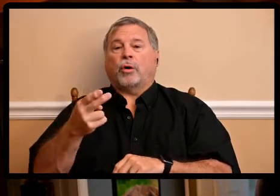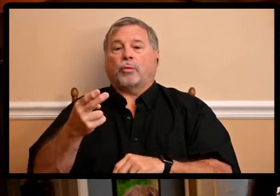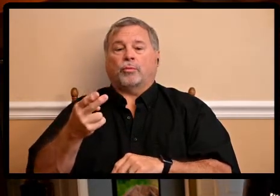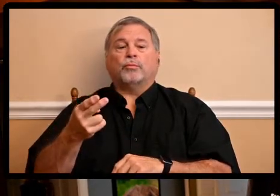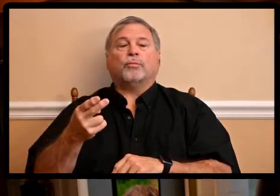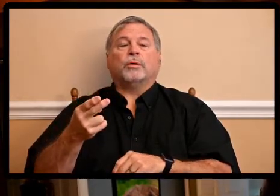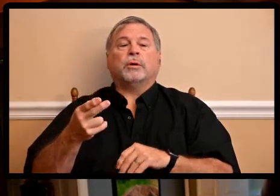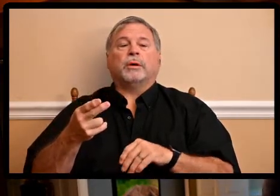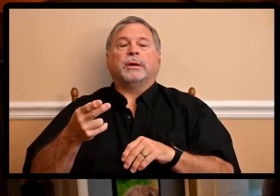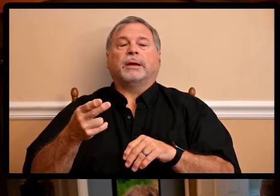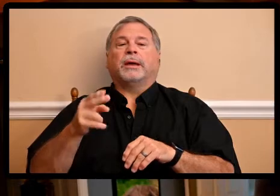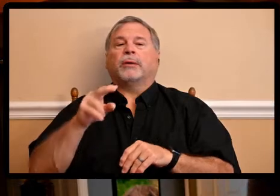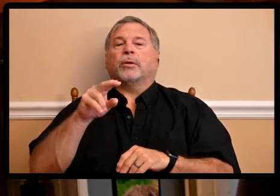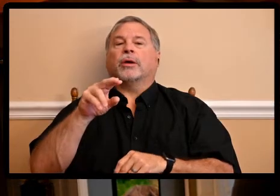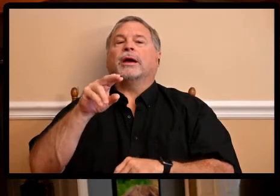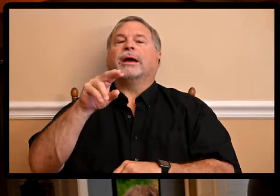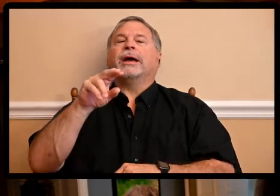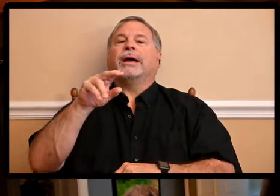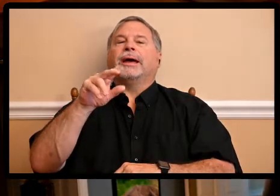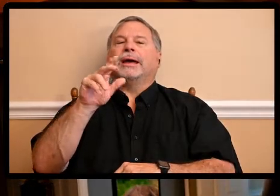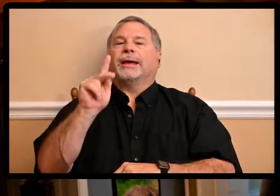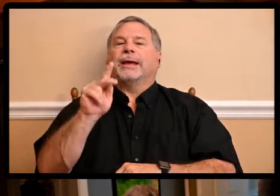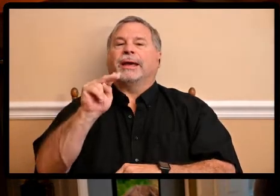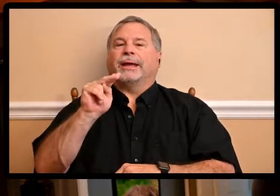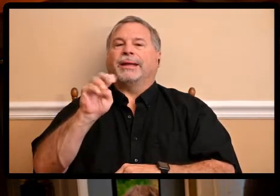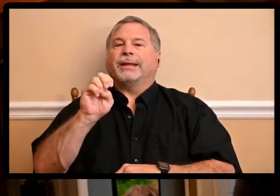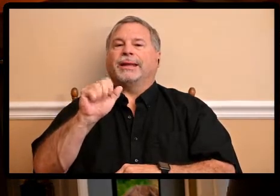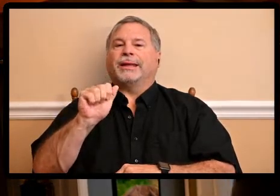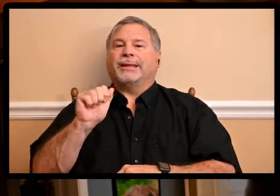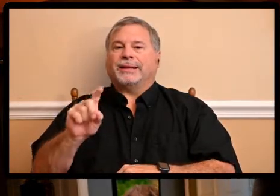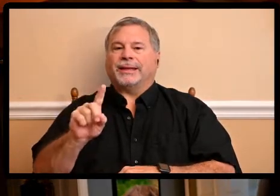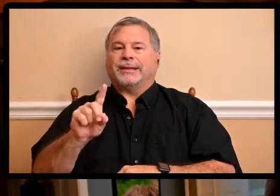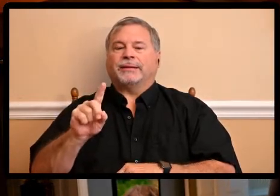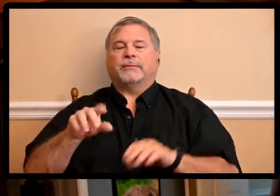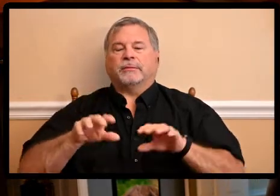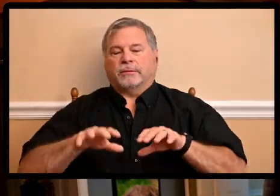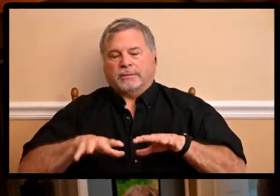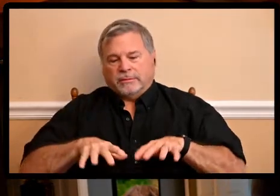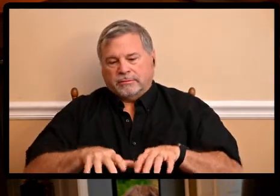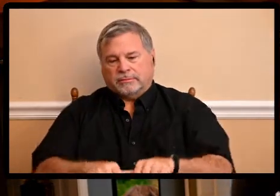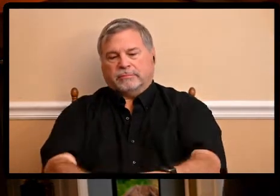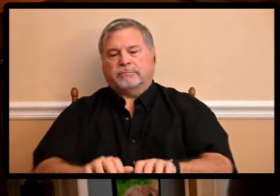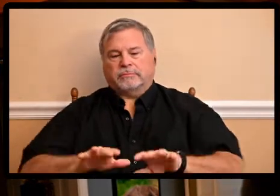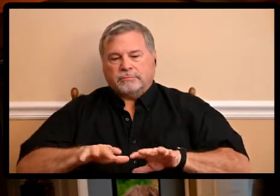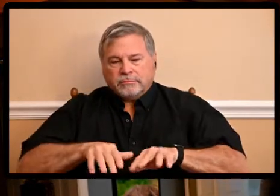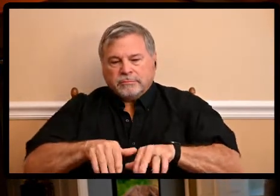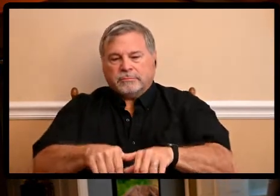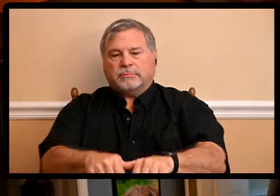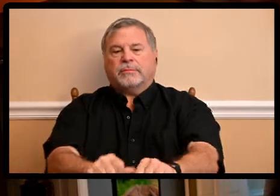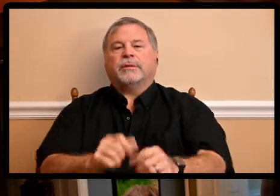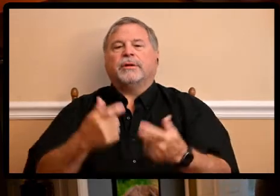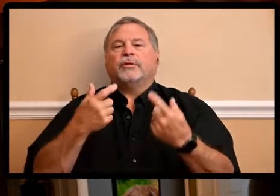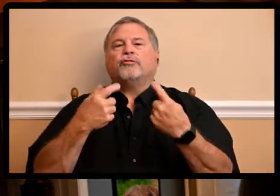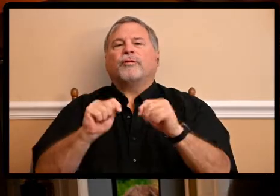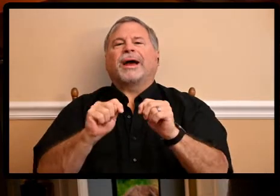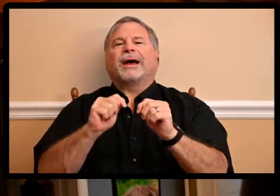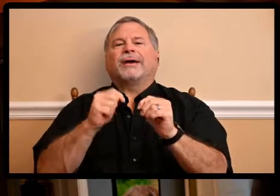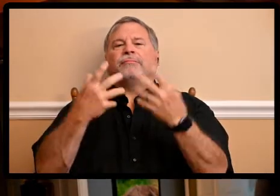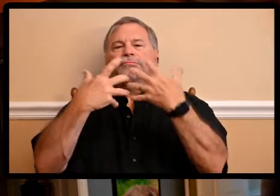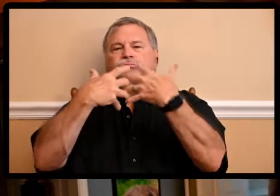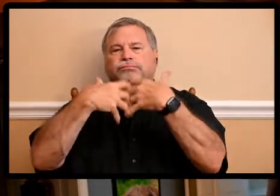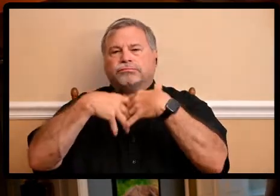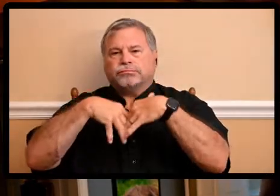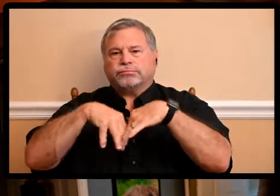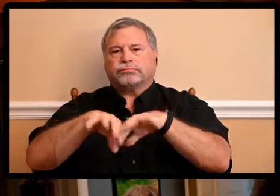and we're going to knead this. Now, kneading is a process where you're trying to activate some of the gluten. You're